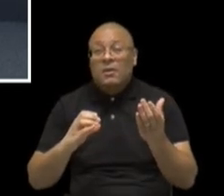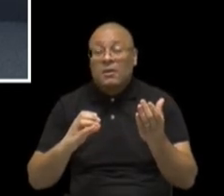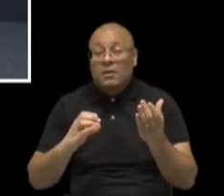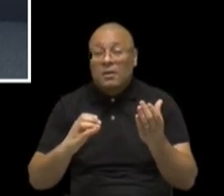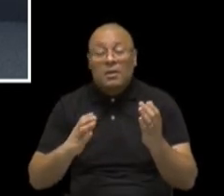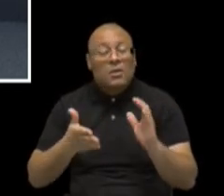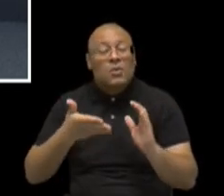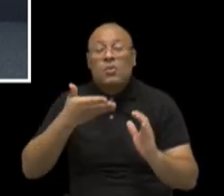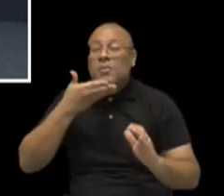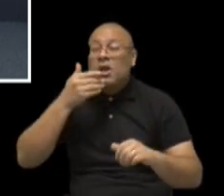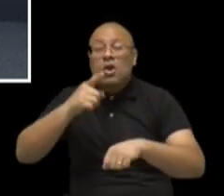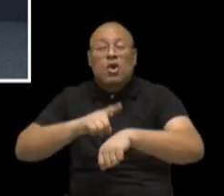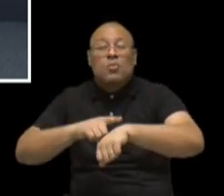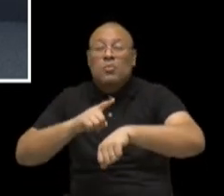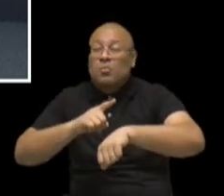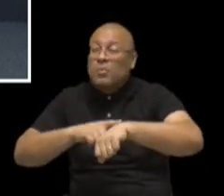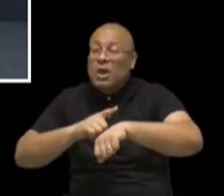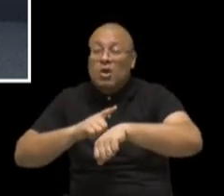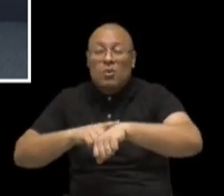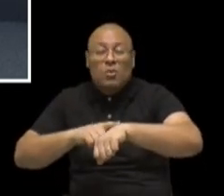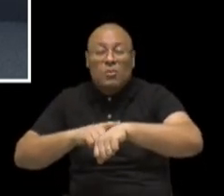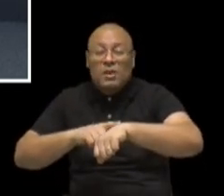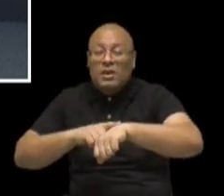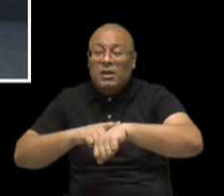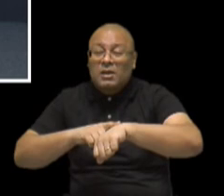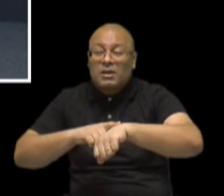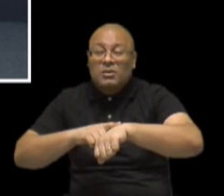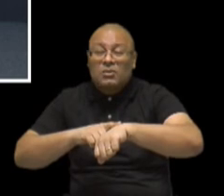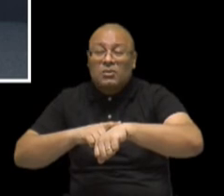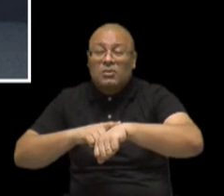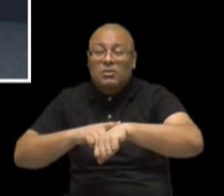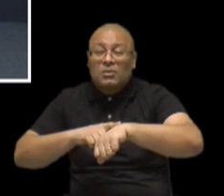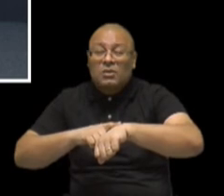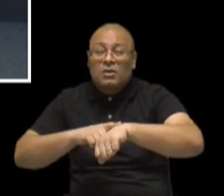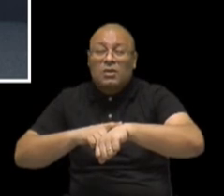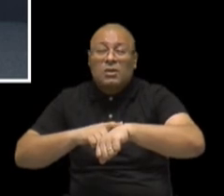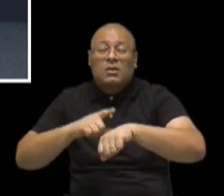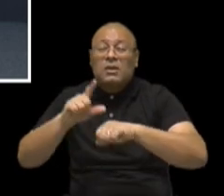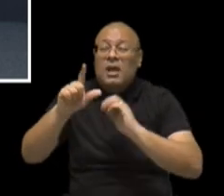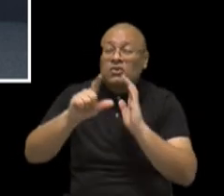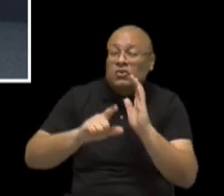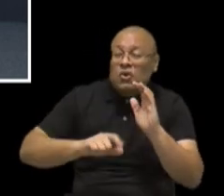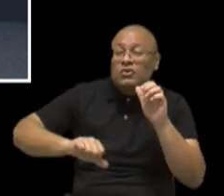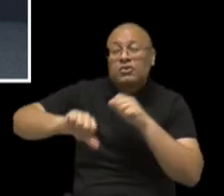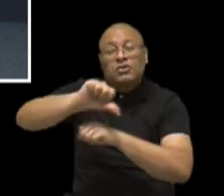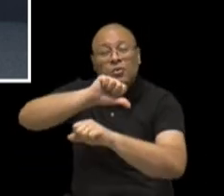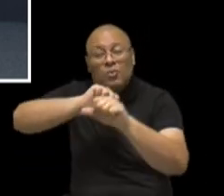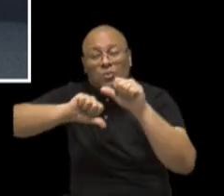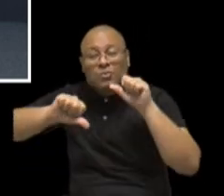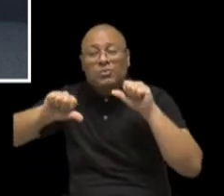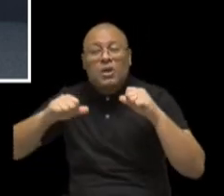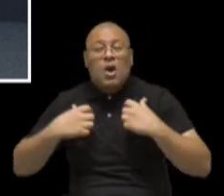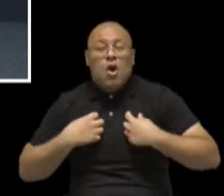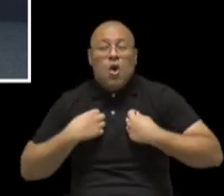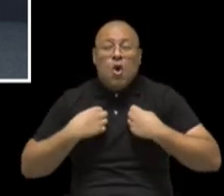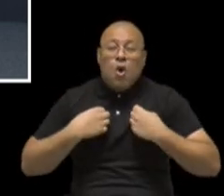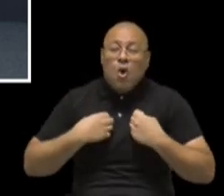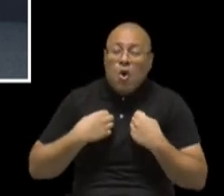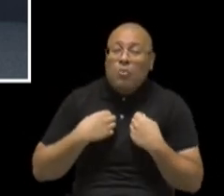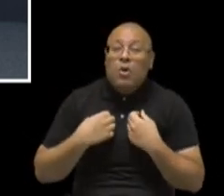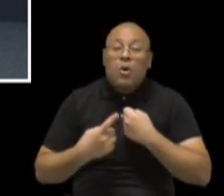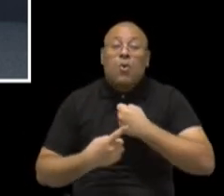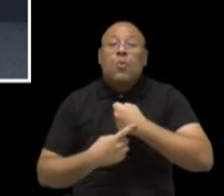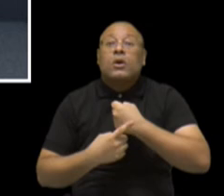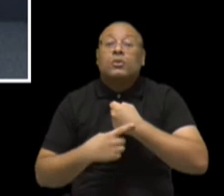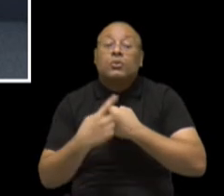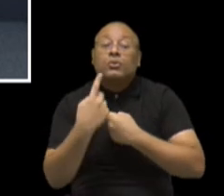best time to reach the stores with our clothes? How long do the clothes